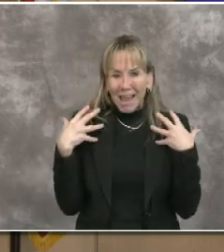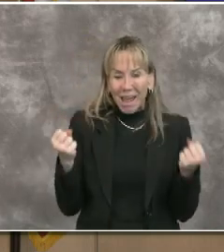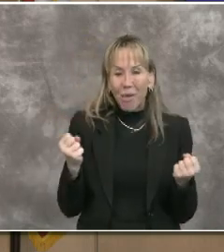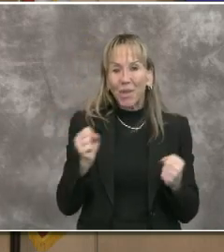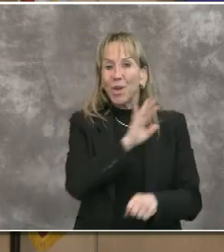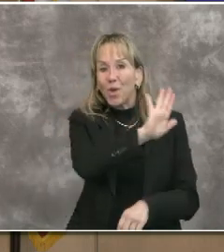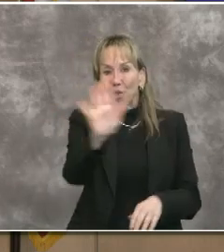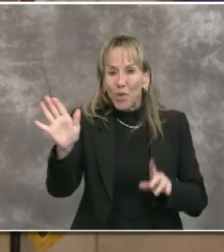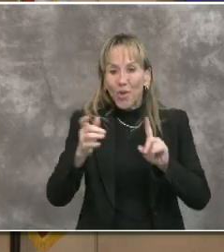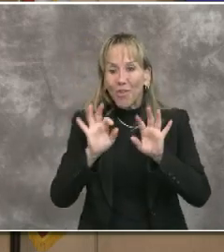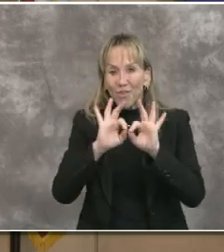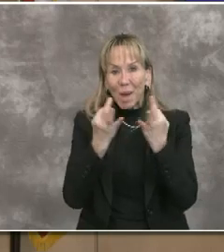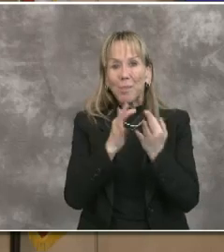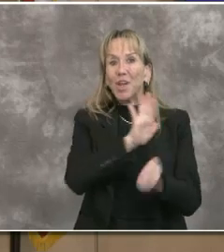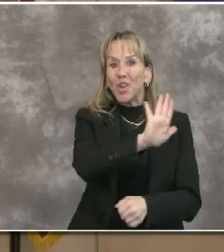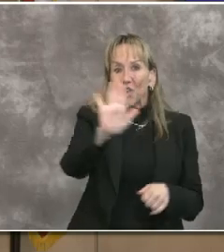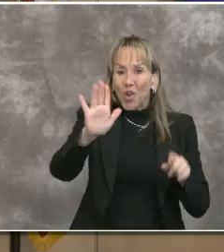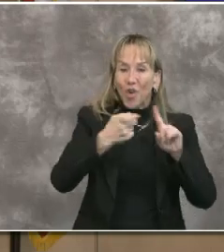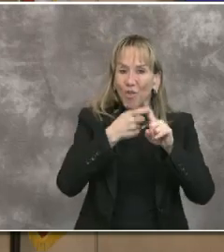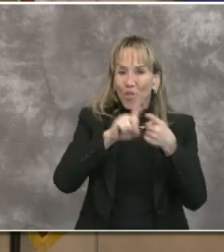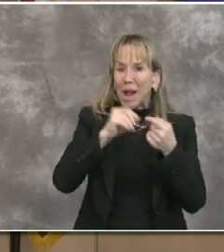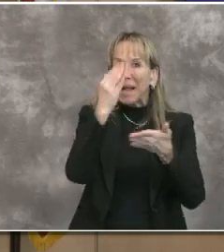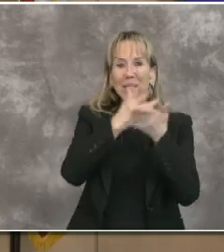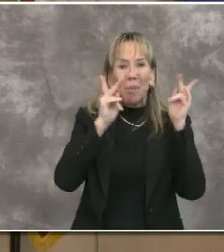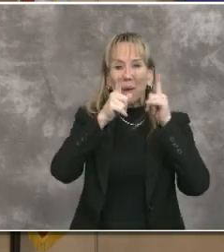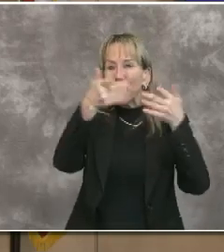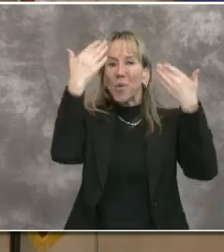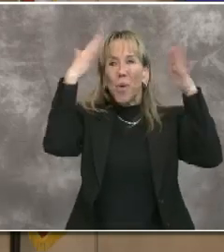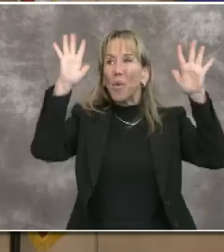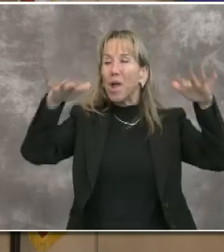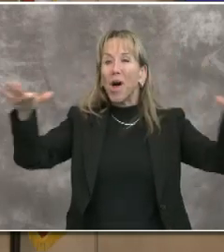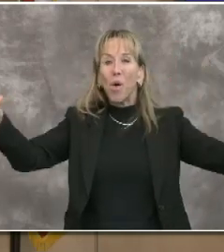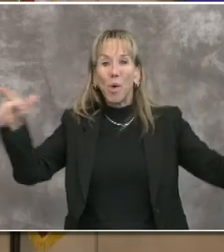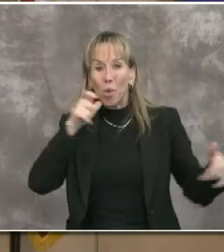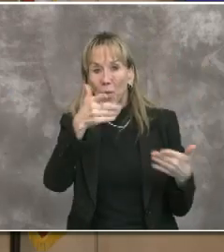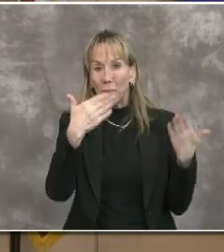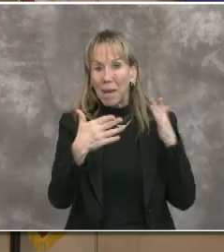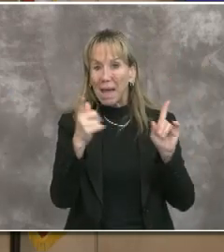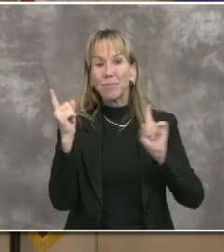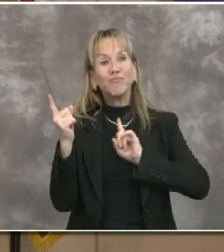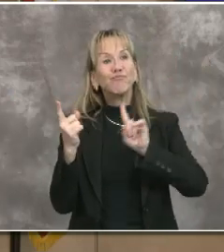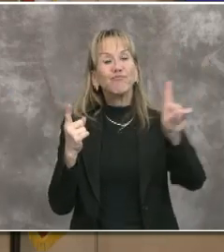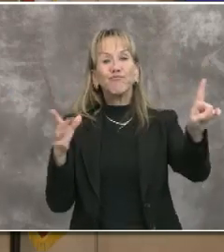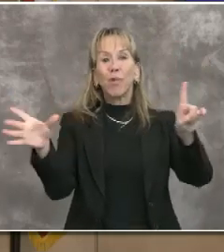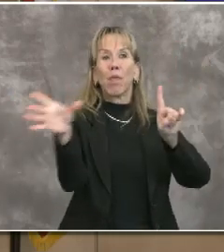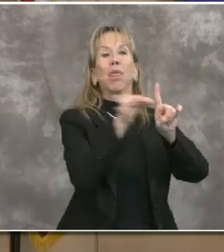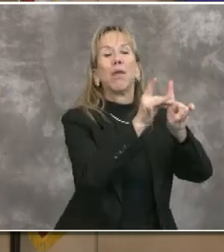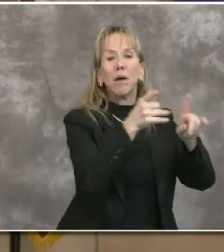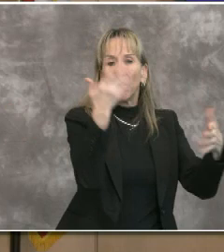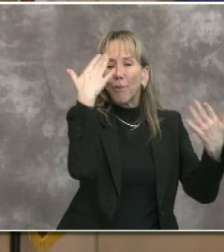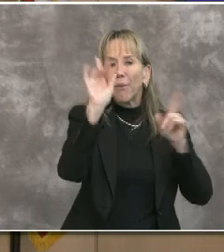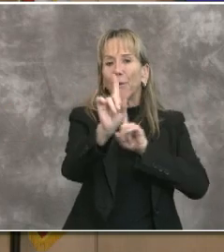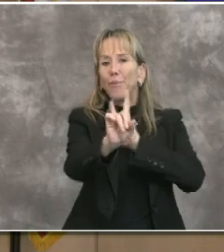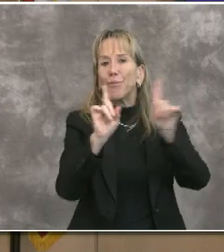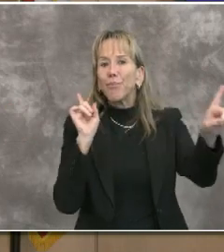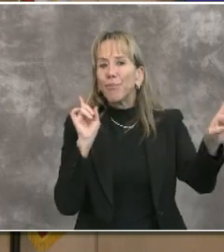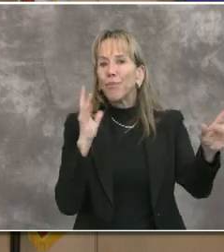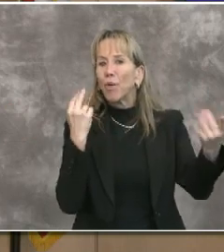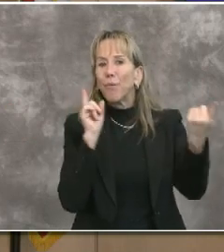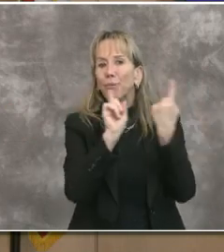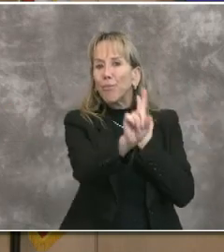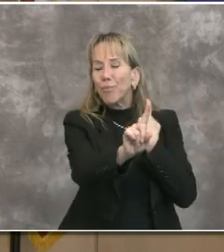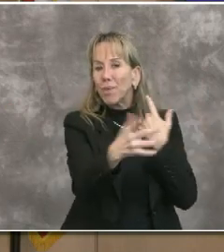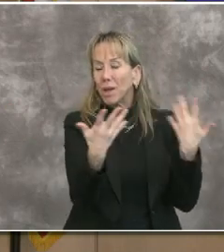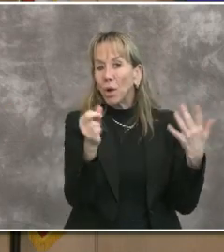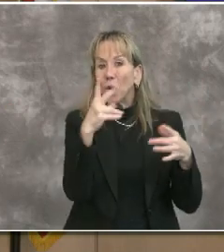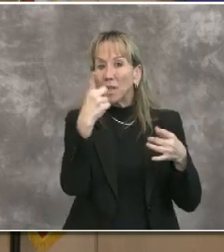family and friends and people that they don't even know that they may come in contact with as they're walking down the street or as they're standing next to them with a